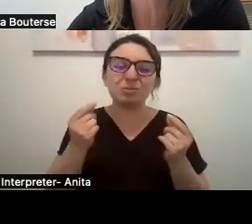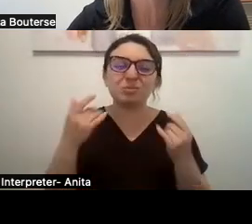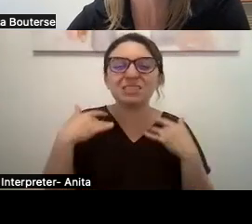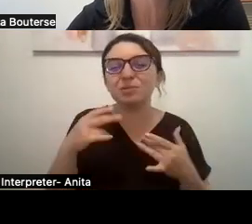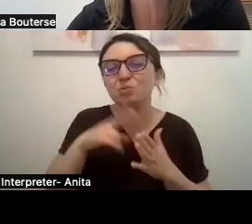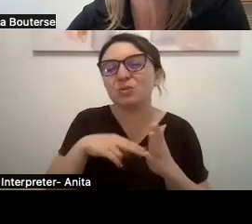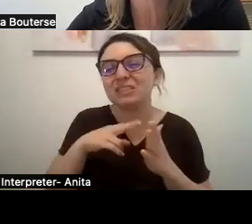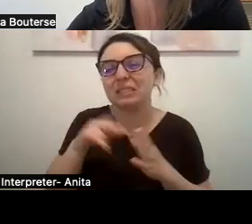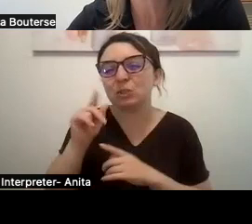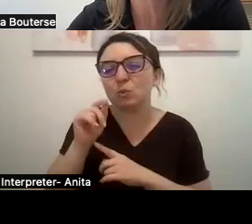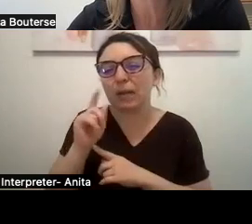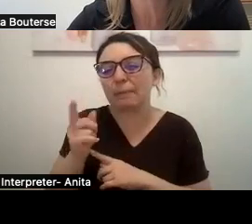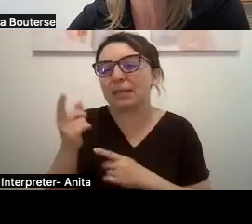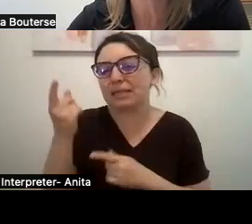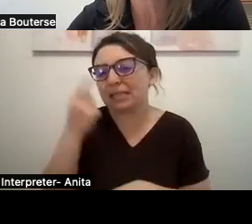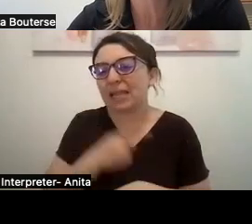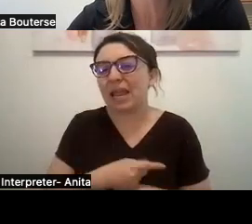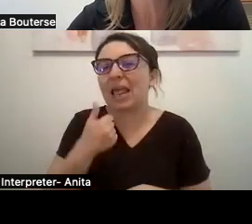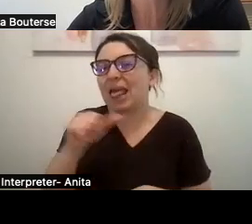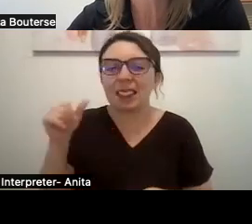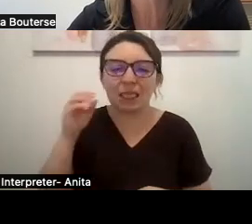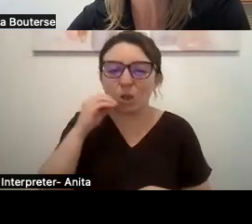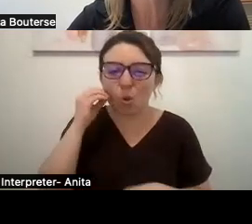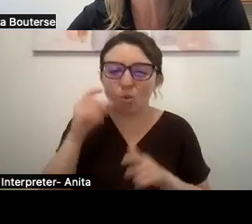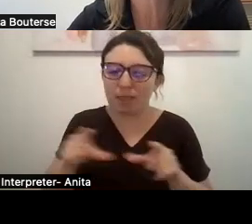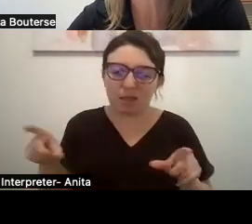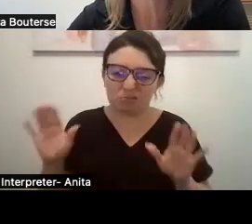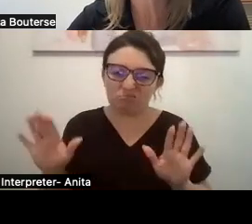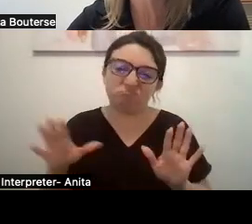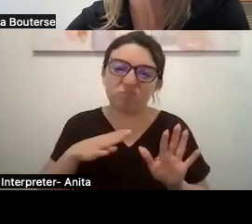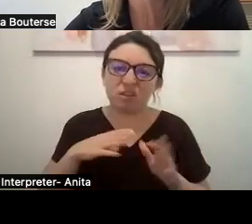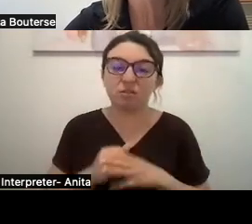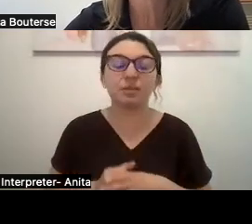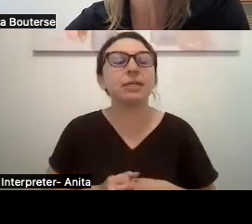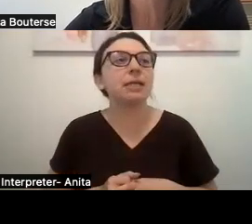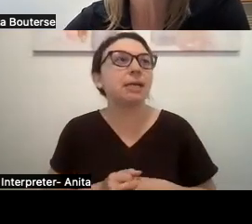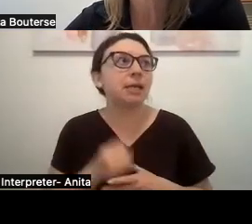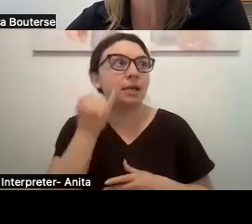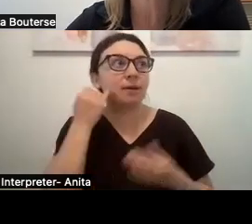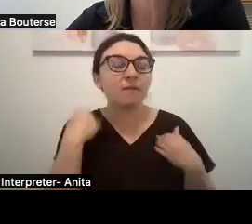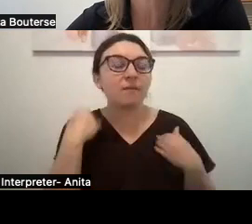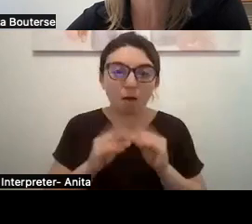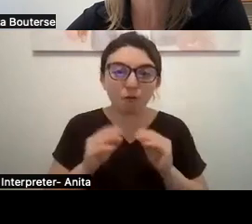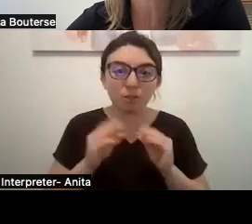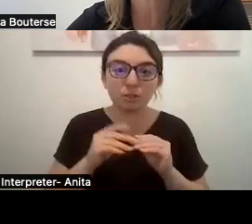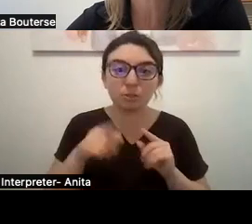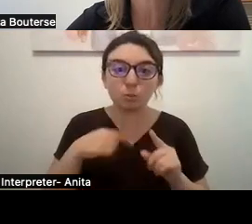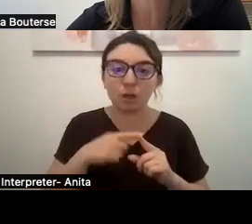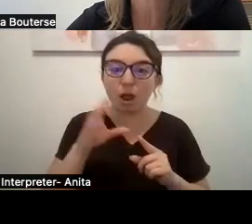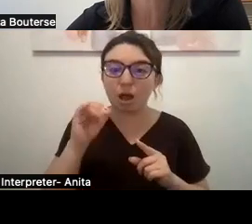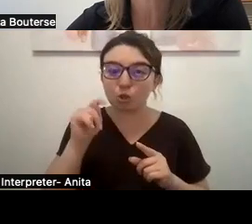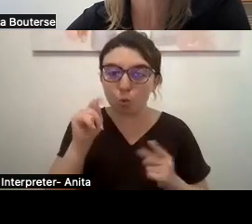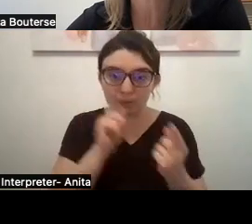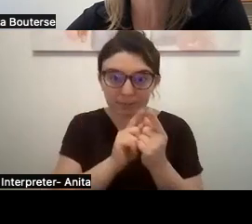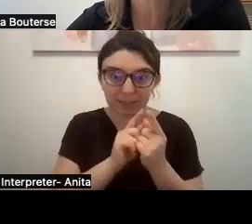20 minutes a day in any home language. When we have our conferences in October, we notice